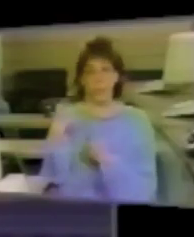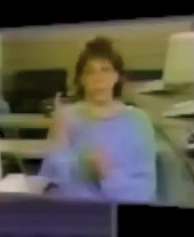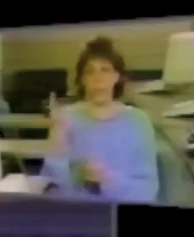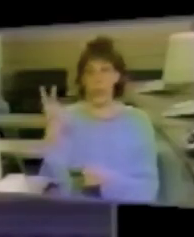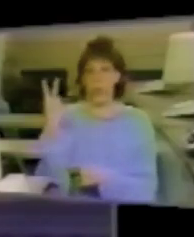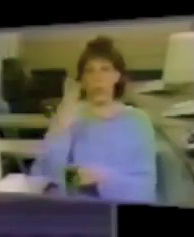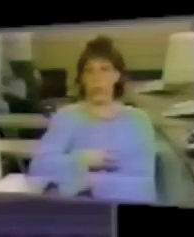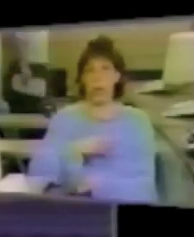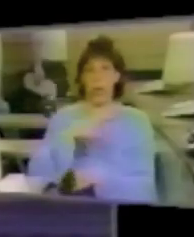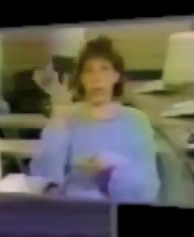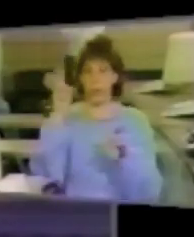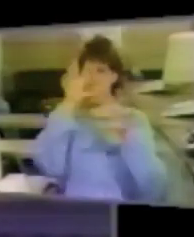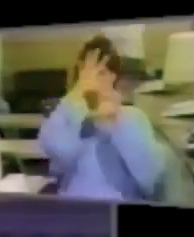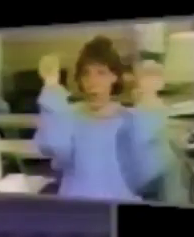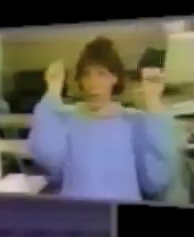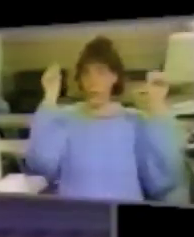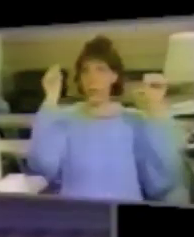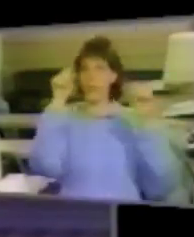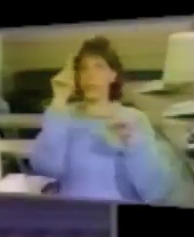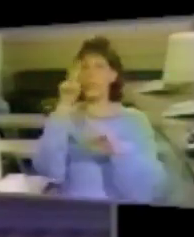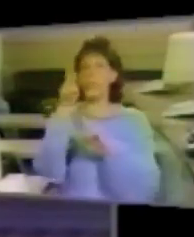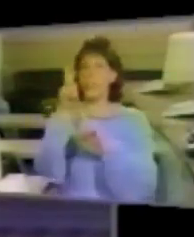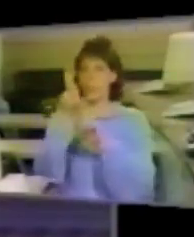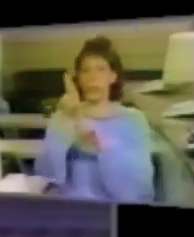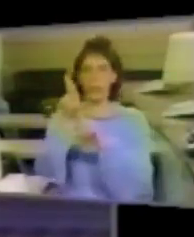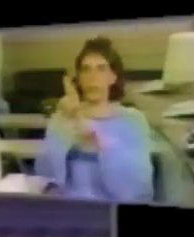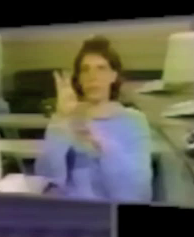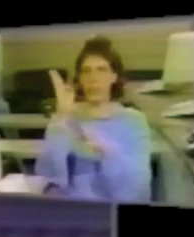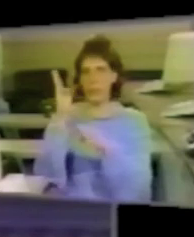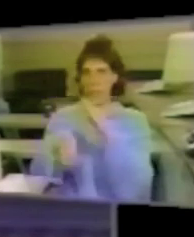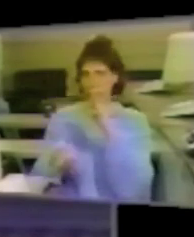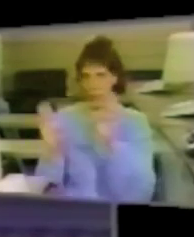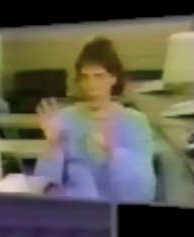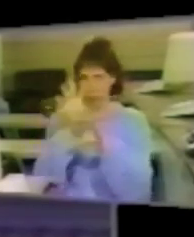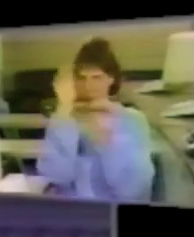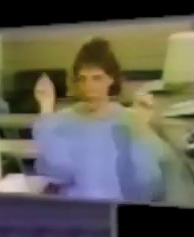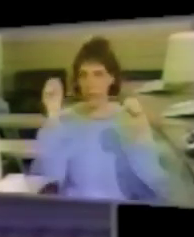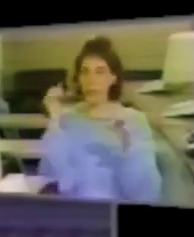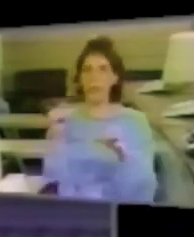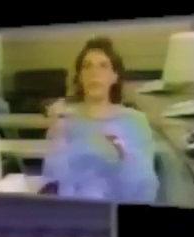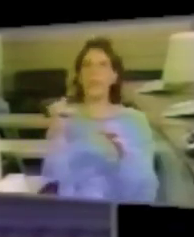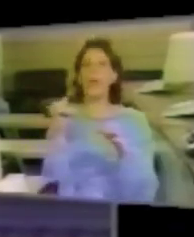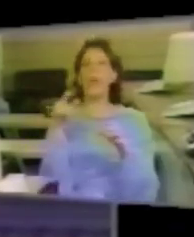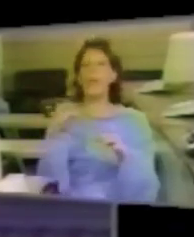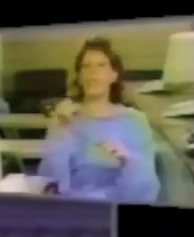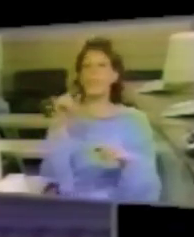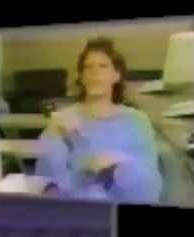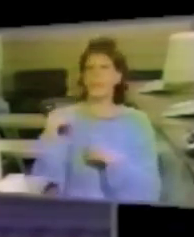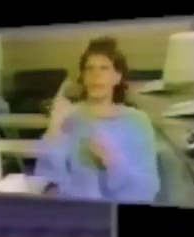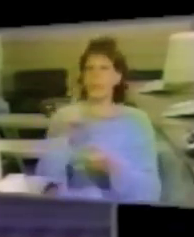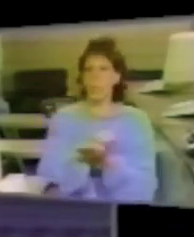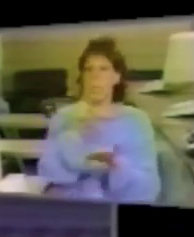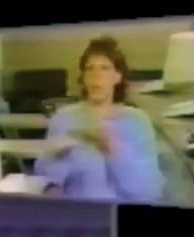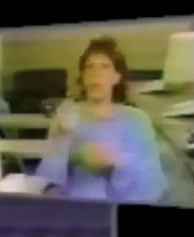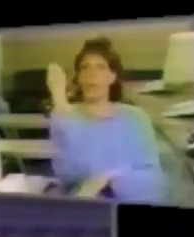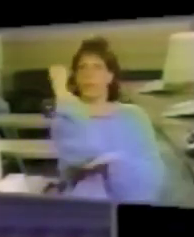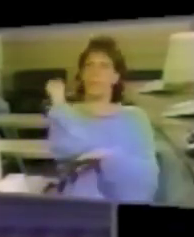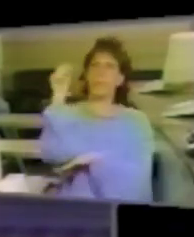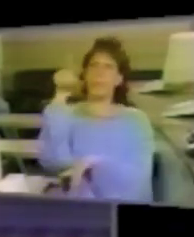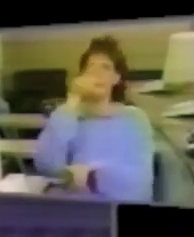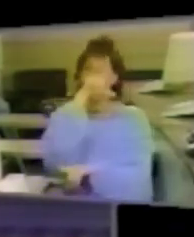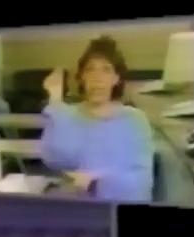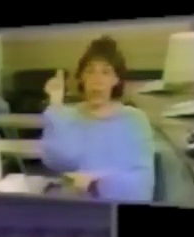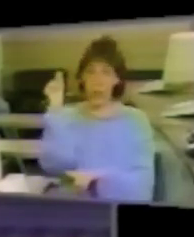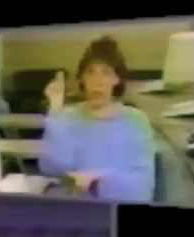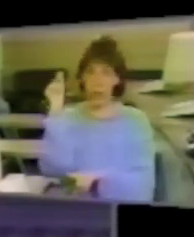On the job, the tenure of the new Gallaudet University president is over. The takeover of the Northeast Washington campus this week touched off a wave of resistance